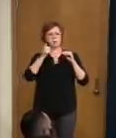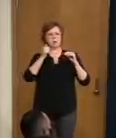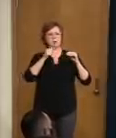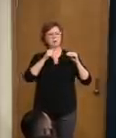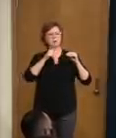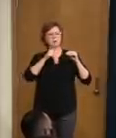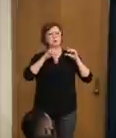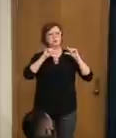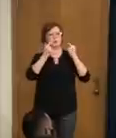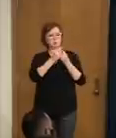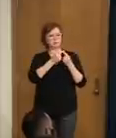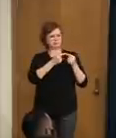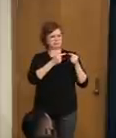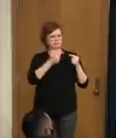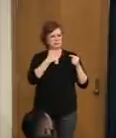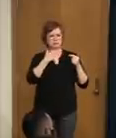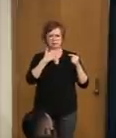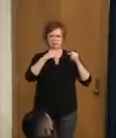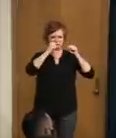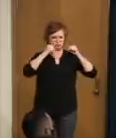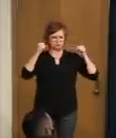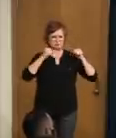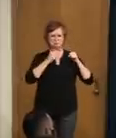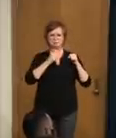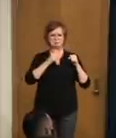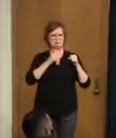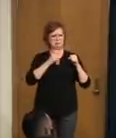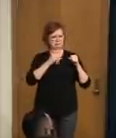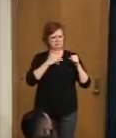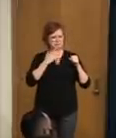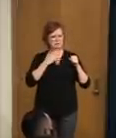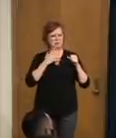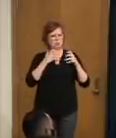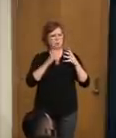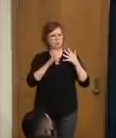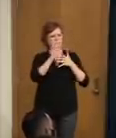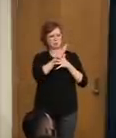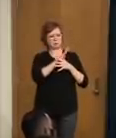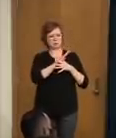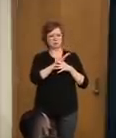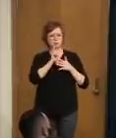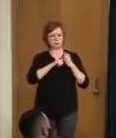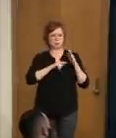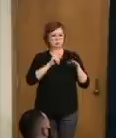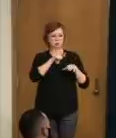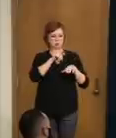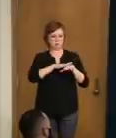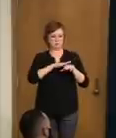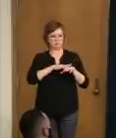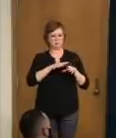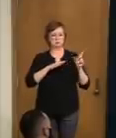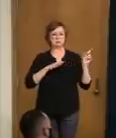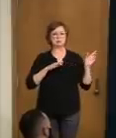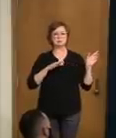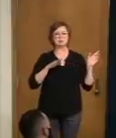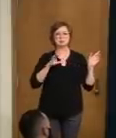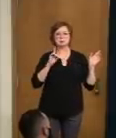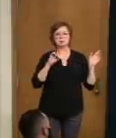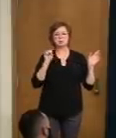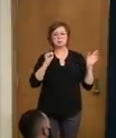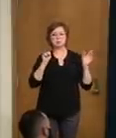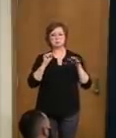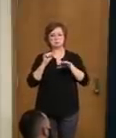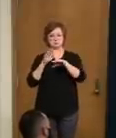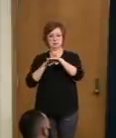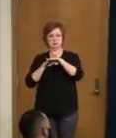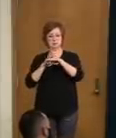what your advice is and what you're telling them going forward over the next couple of months, what they can expect? Yeah, so for sports teams, again, we did see in